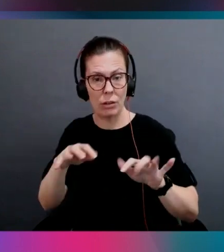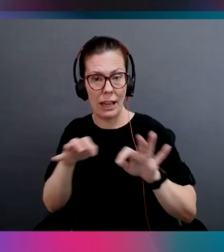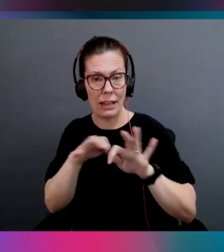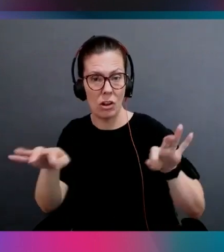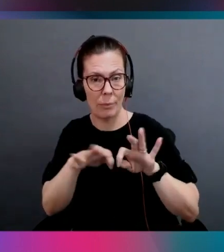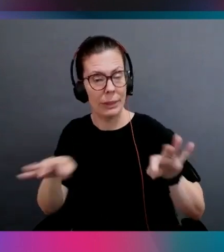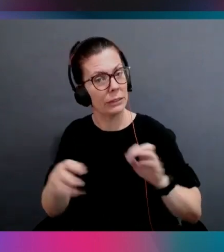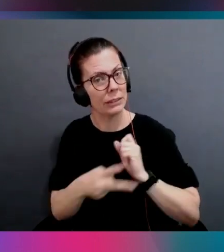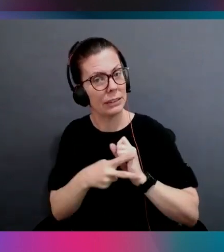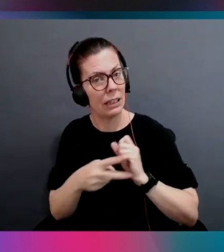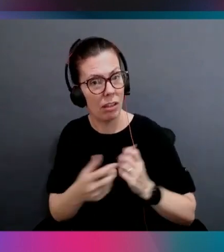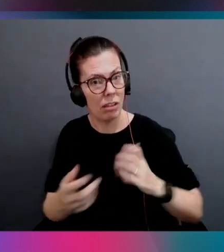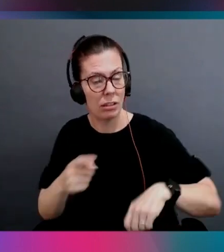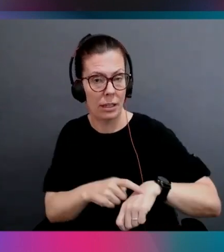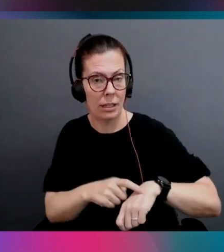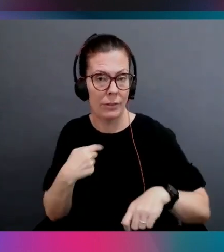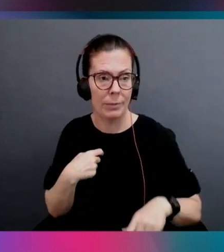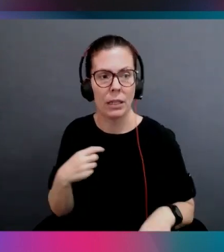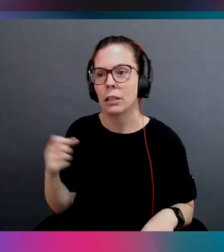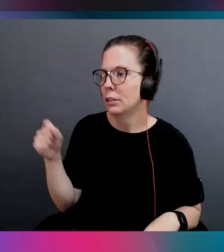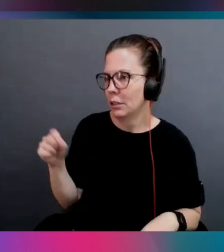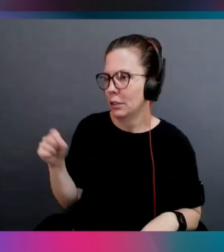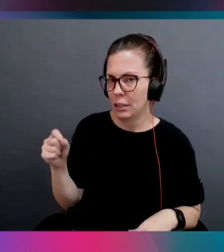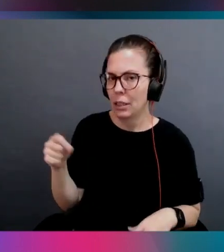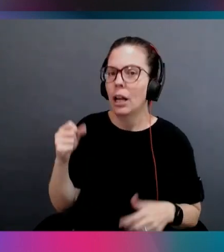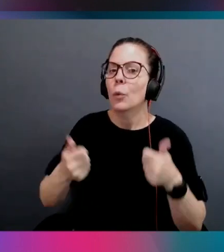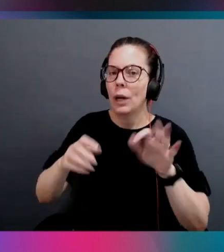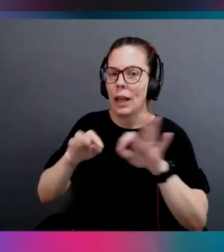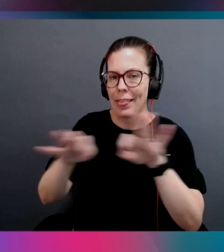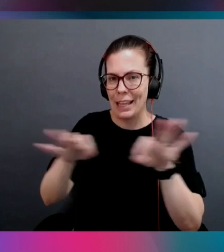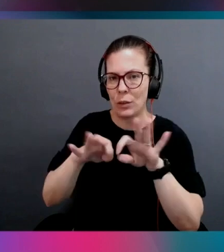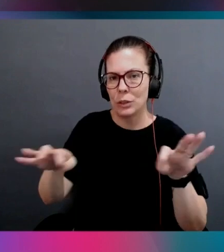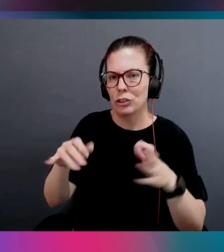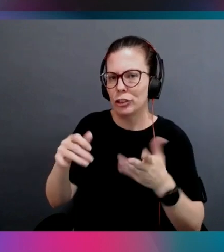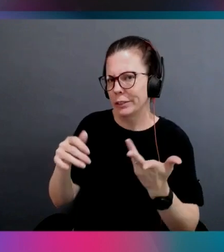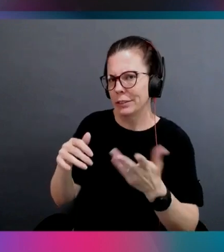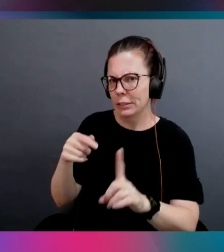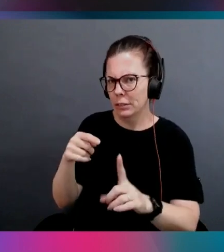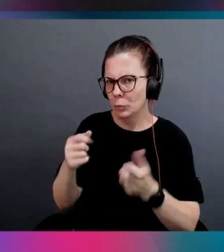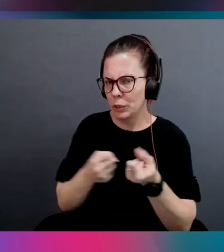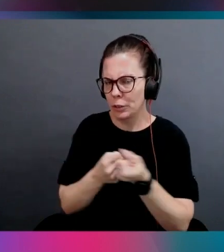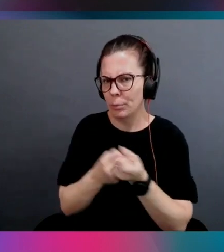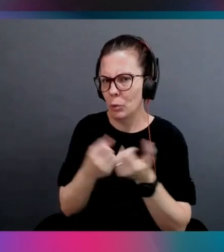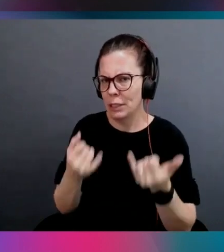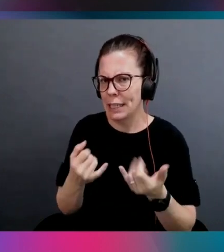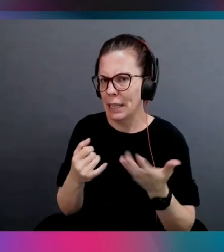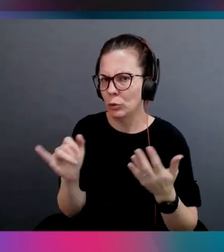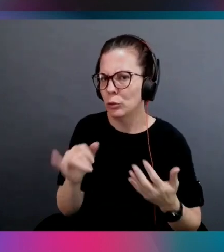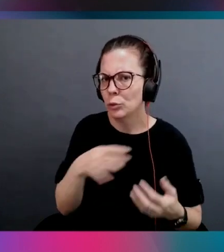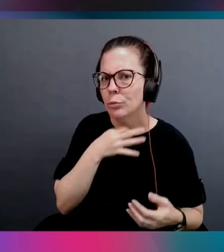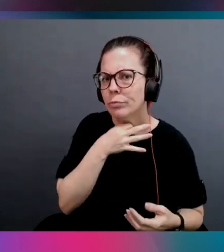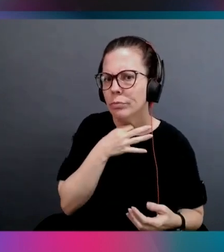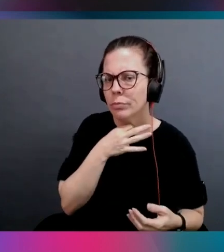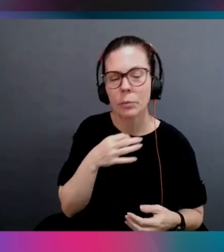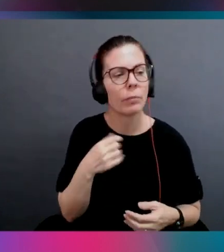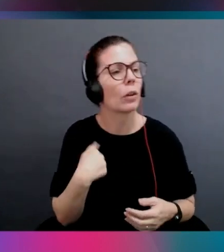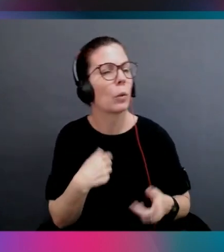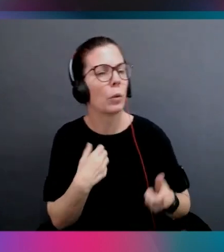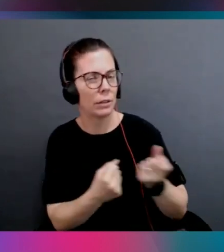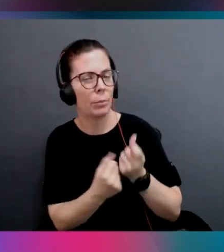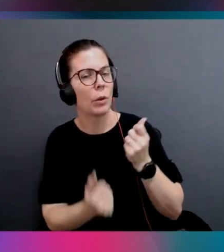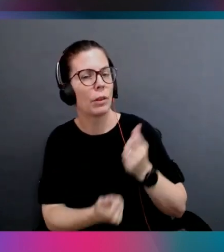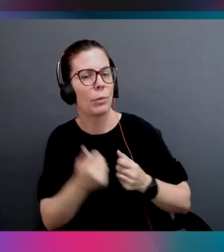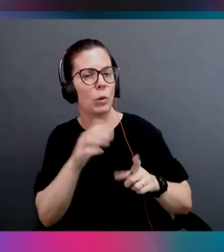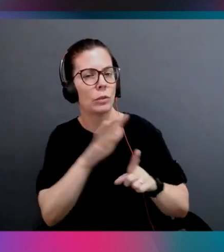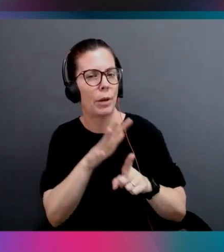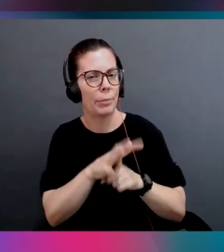me. Right. Speaking of, what languages are we supporting today as well? We support the most popular languages in